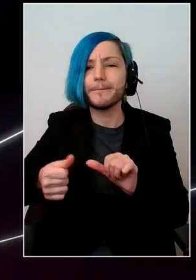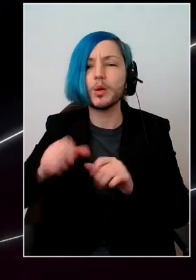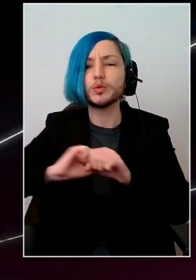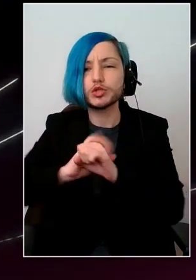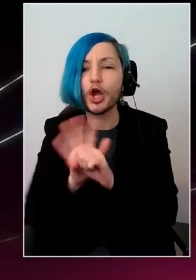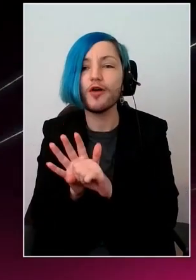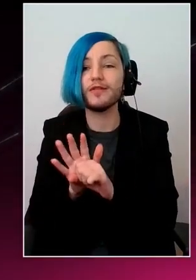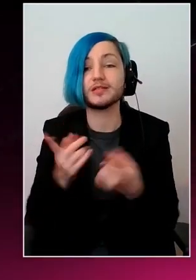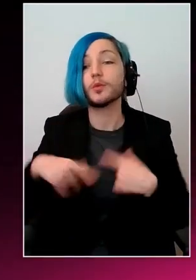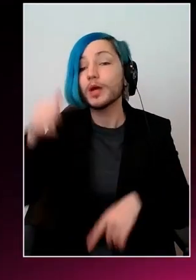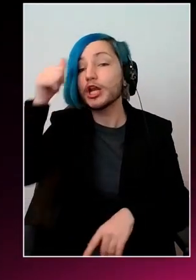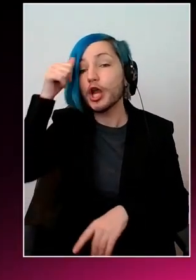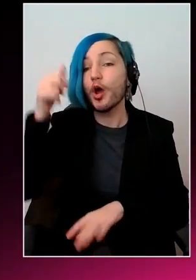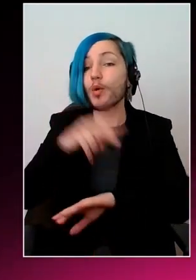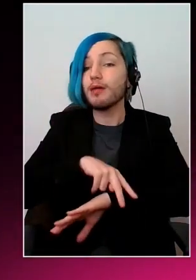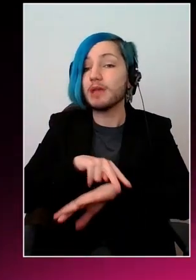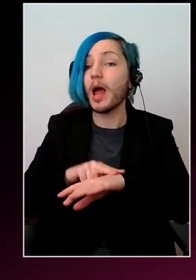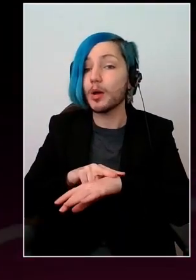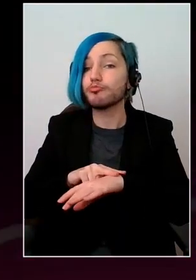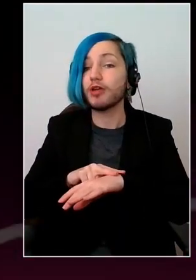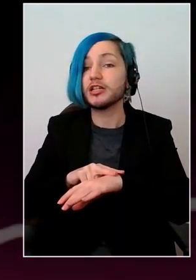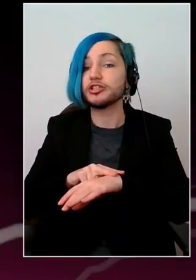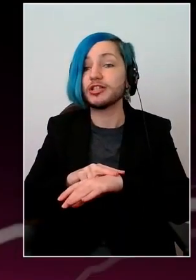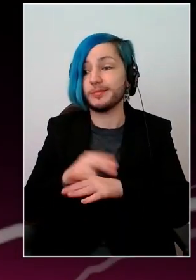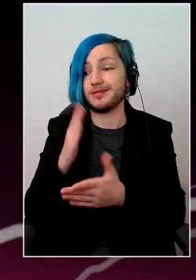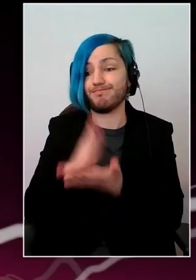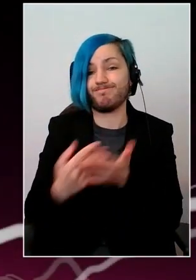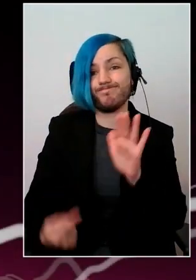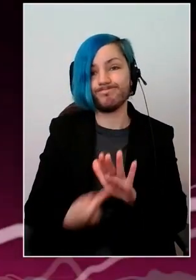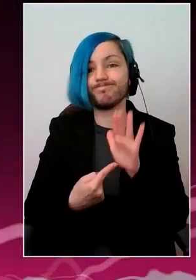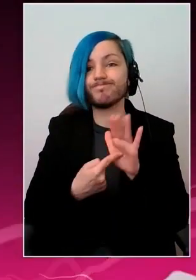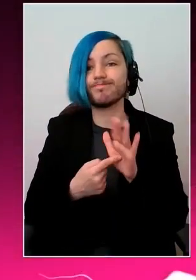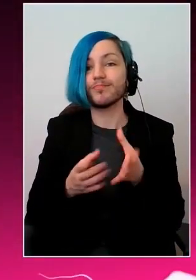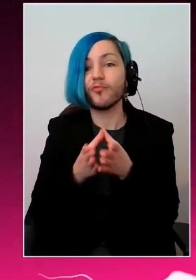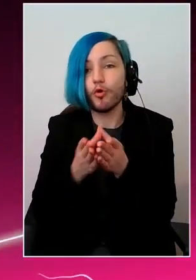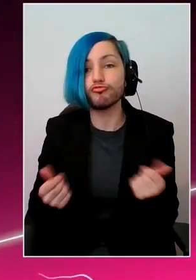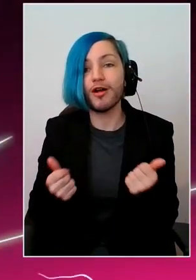that apprenticeships have been put as one of the central pillars of that recovery.